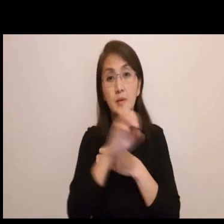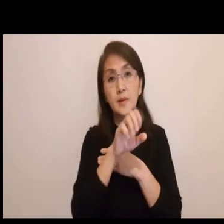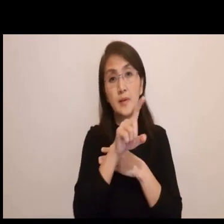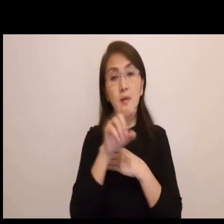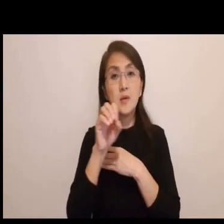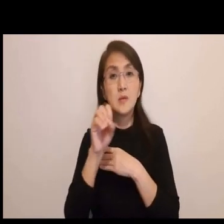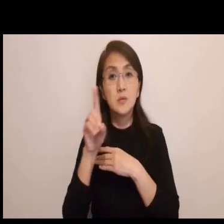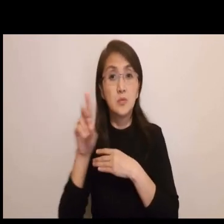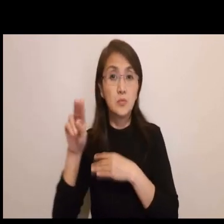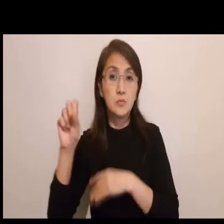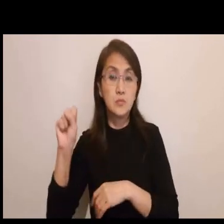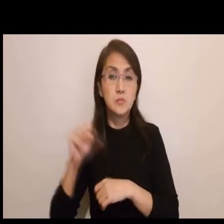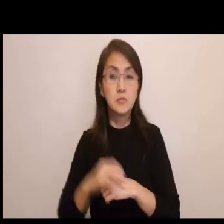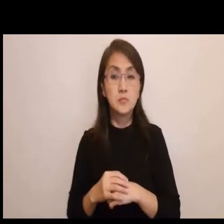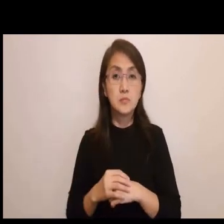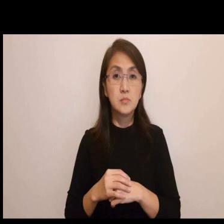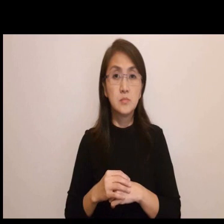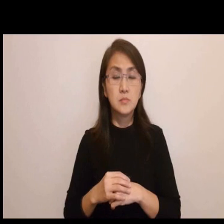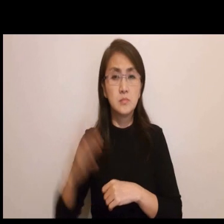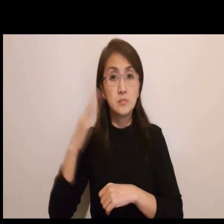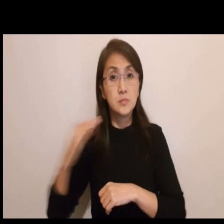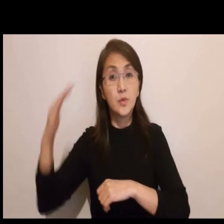A proclamation from the book of Exodus.